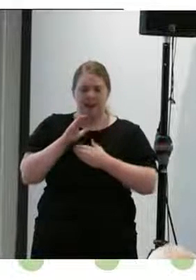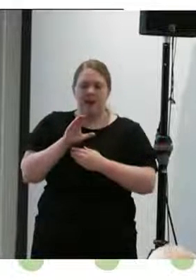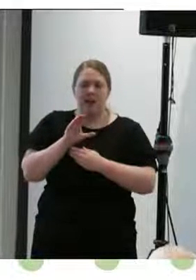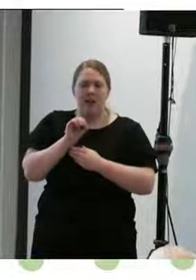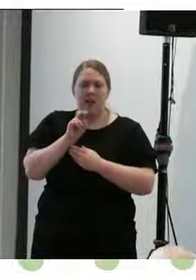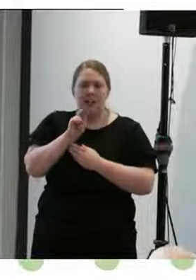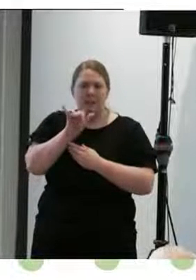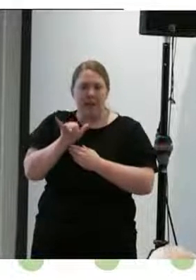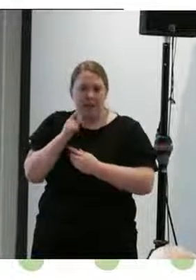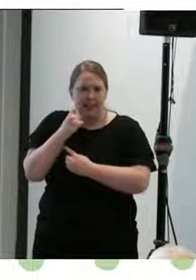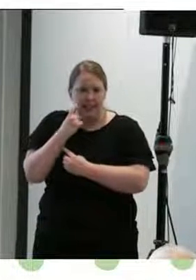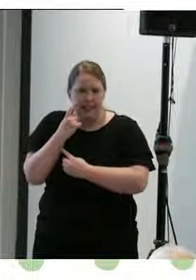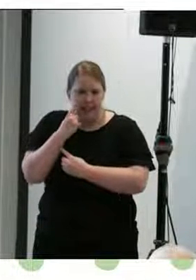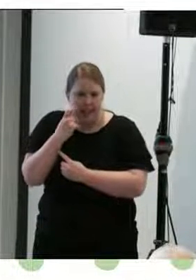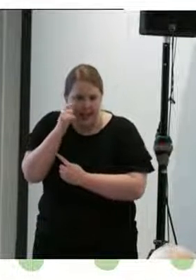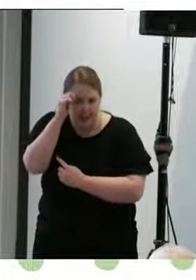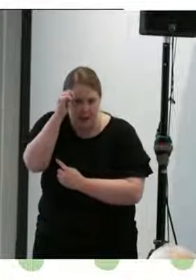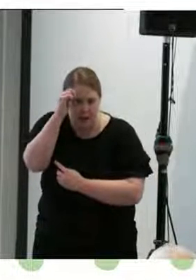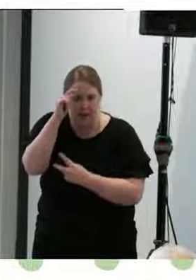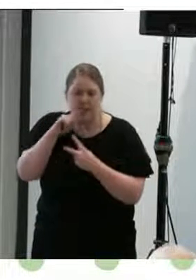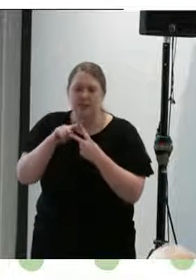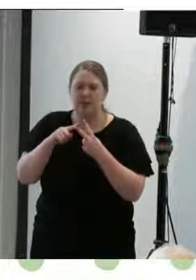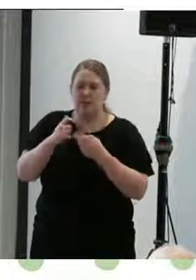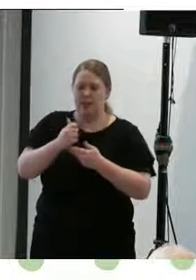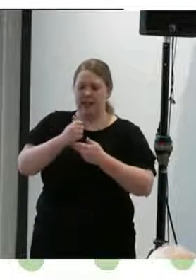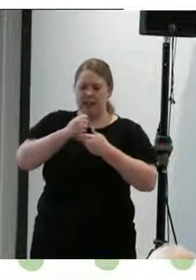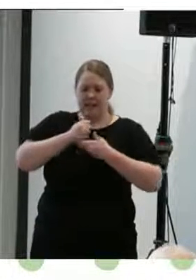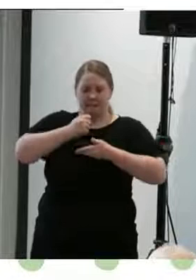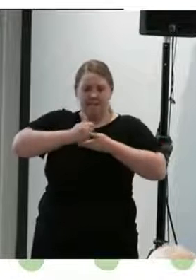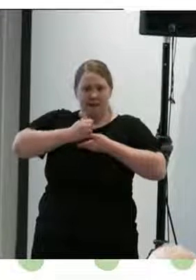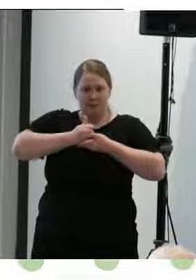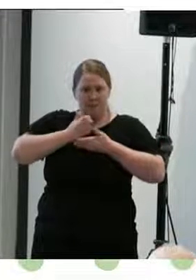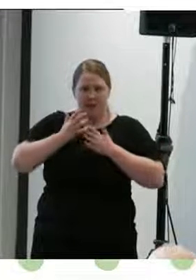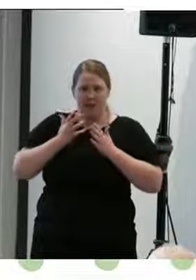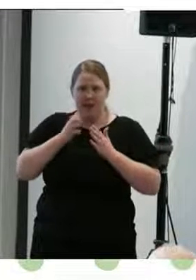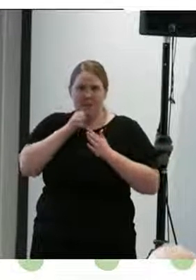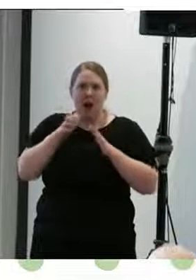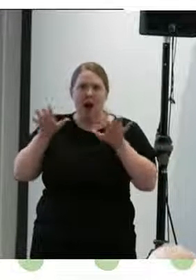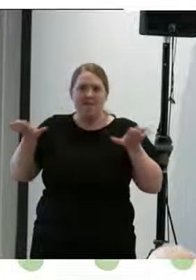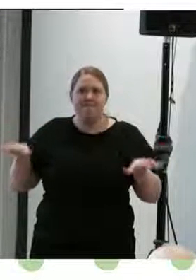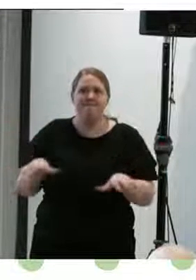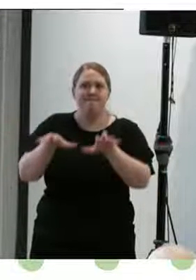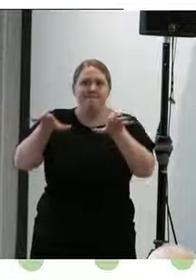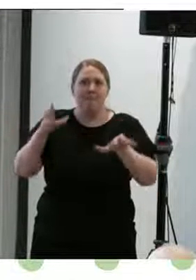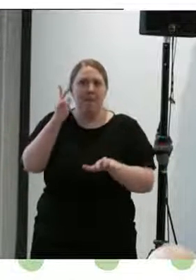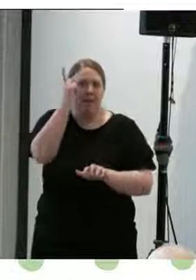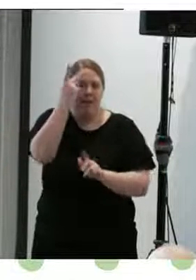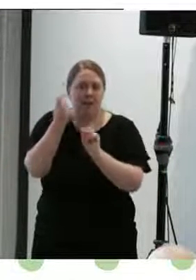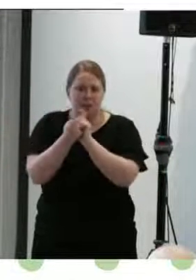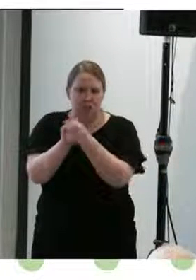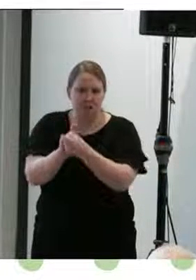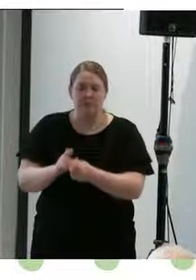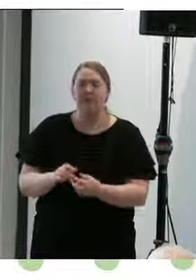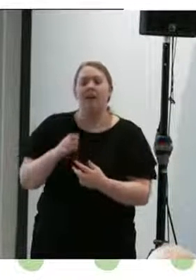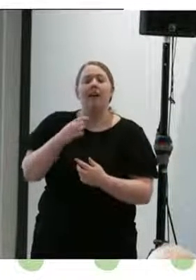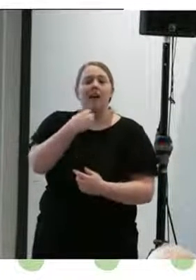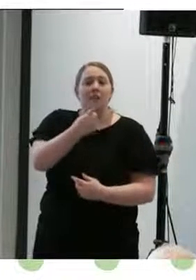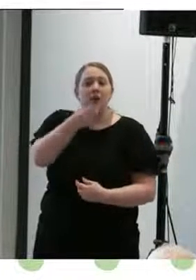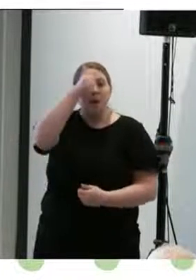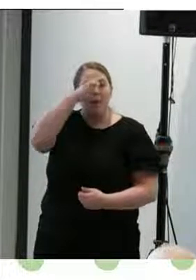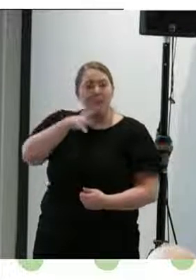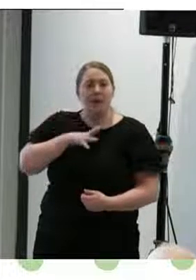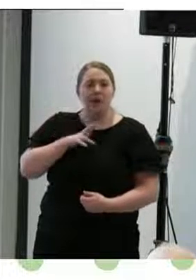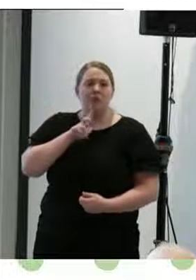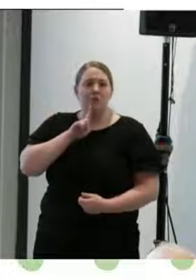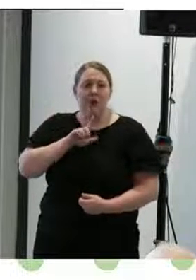self-help strategies, rather towards any collective action. I'll tell you about Adrian, a 24-year-old Black man who moved to the coal